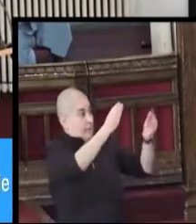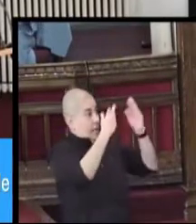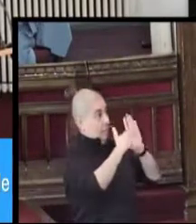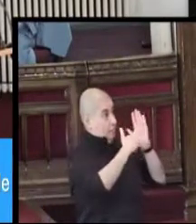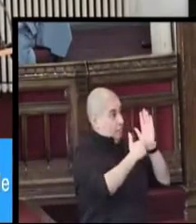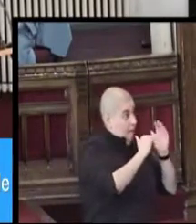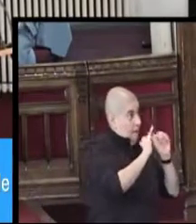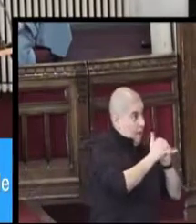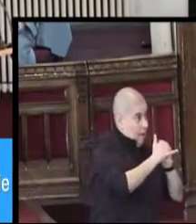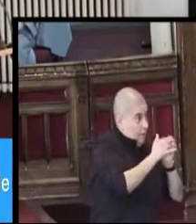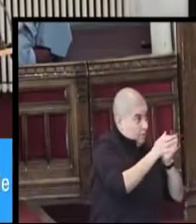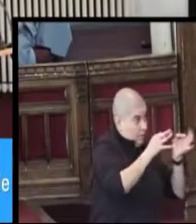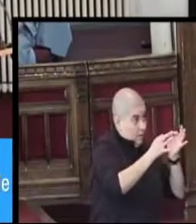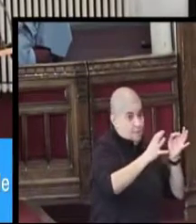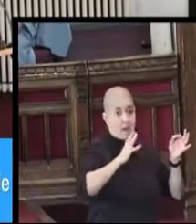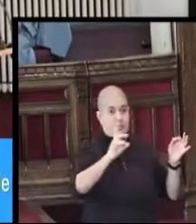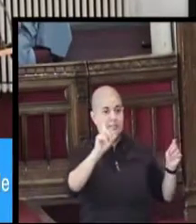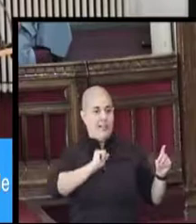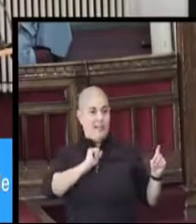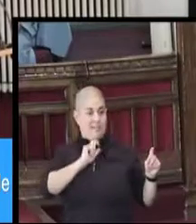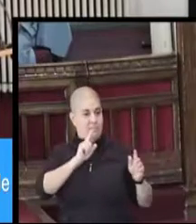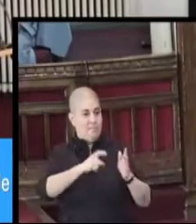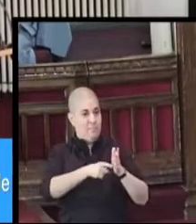have to write the sonnet yourself."